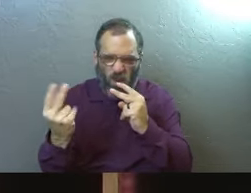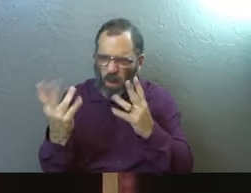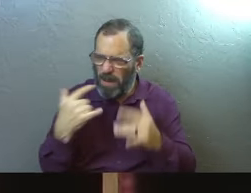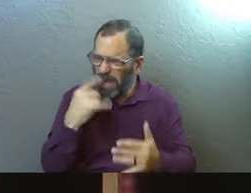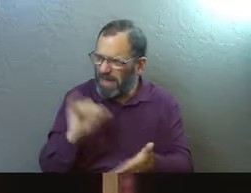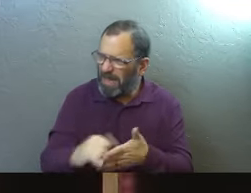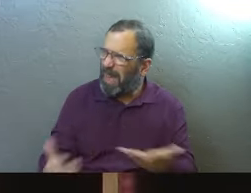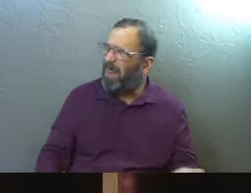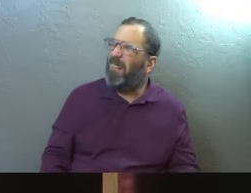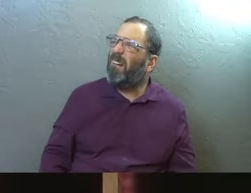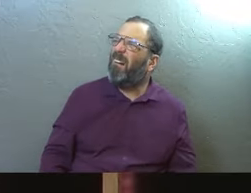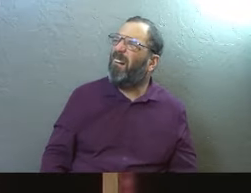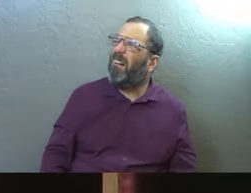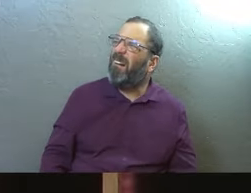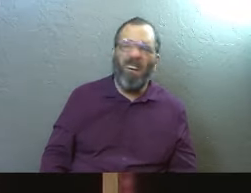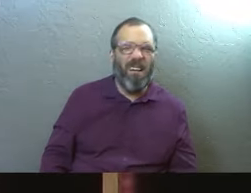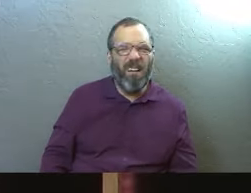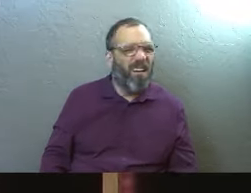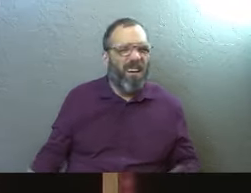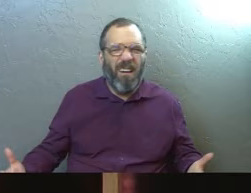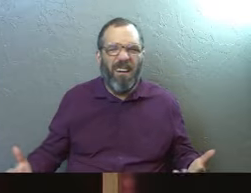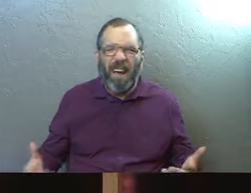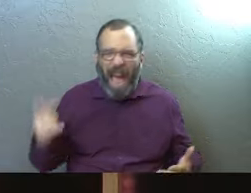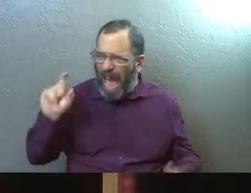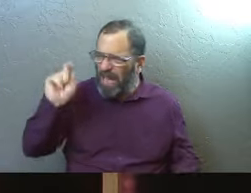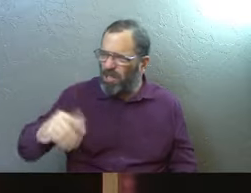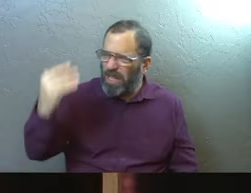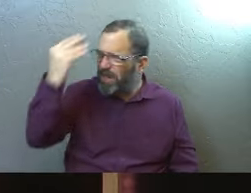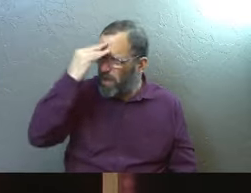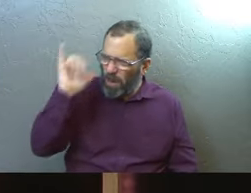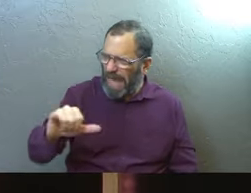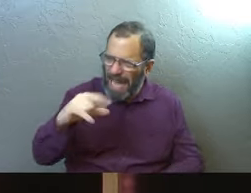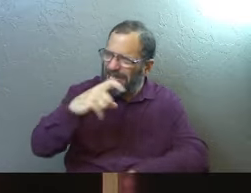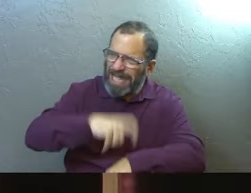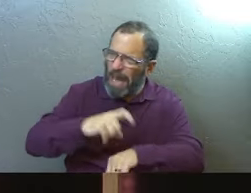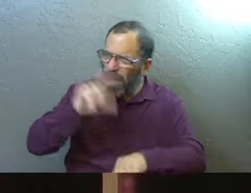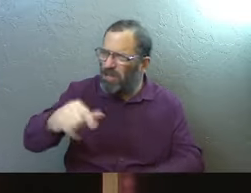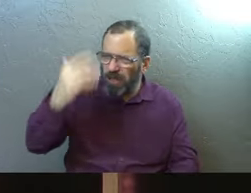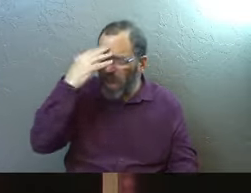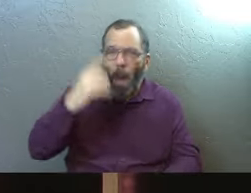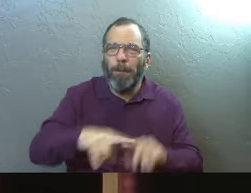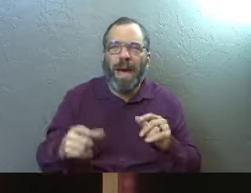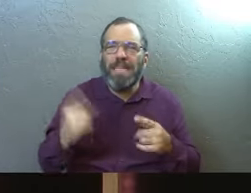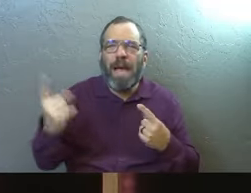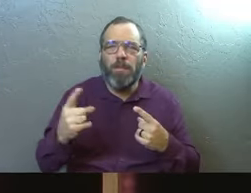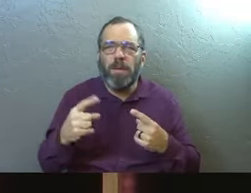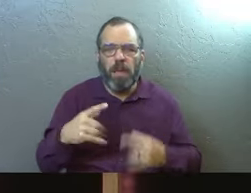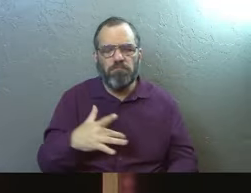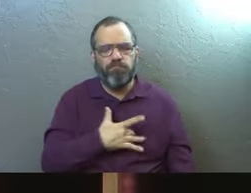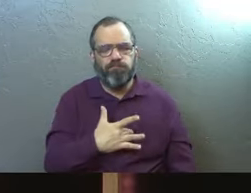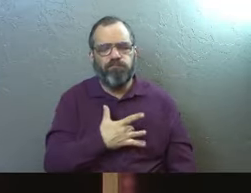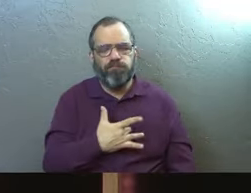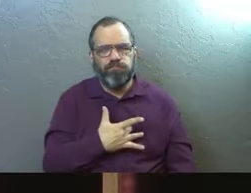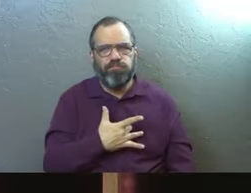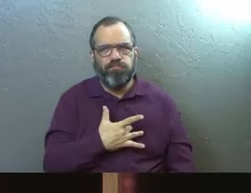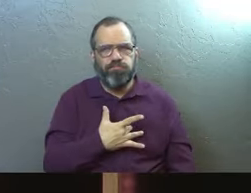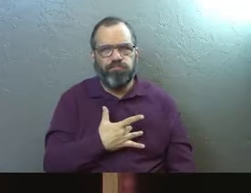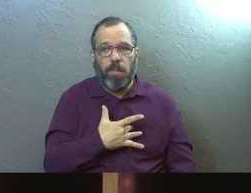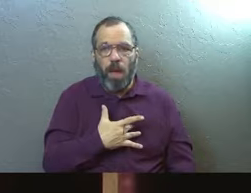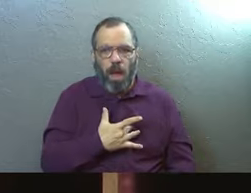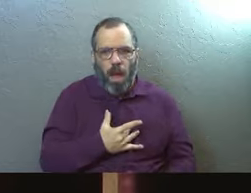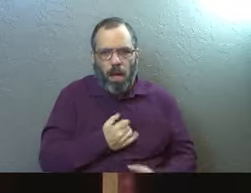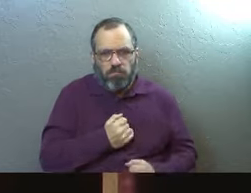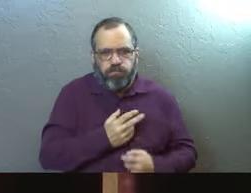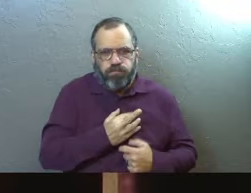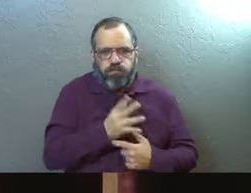that? Like, I should have known what to say in that moment, But there was something deeper in my heart that came out in